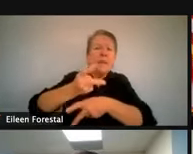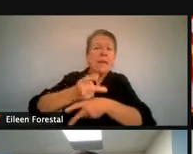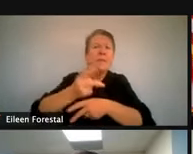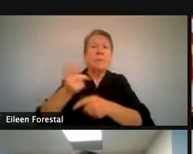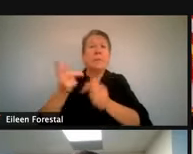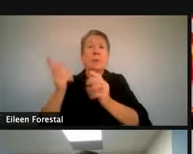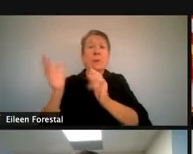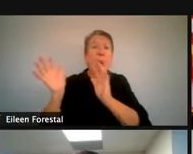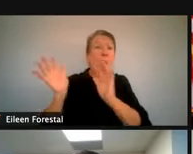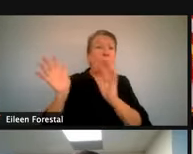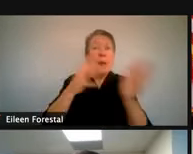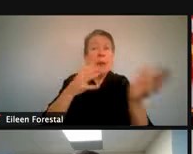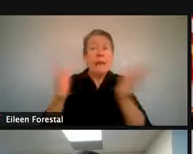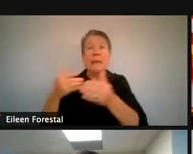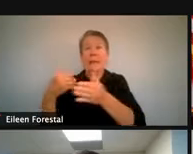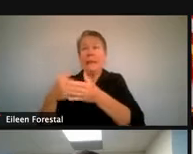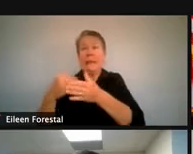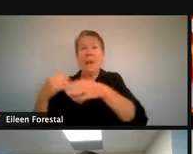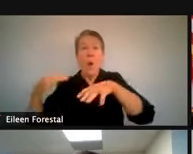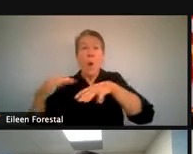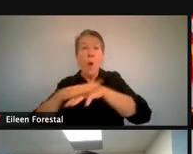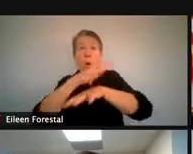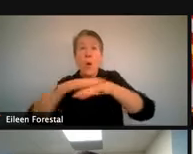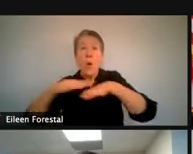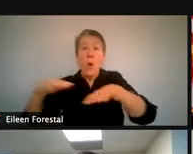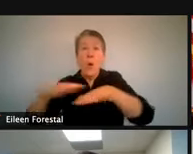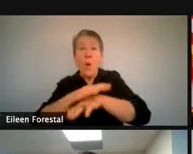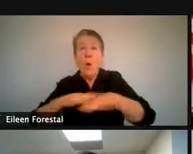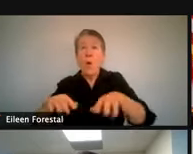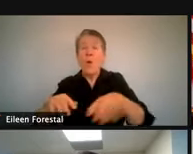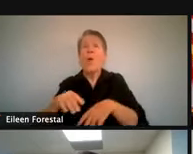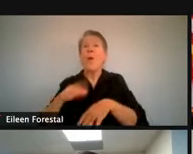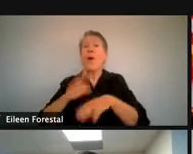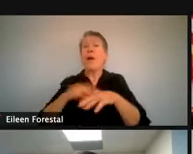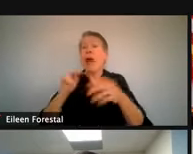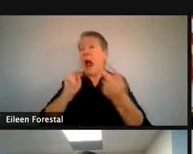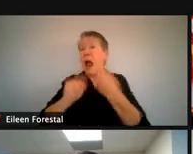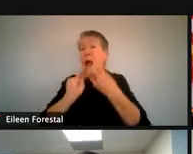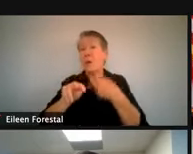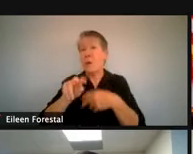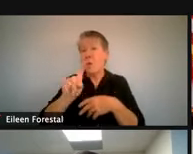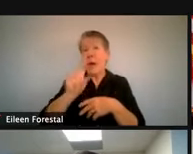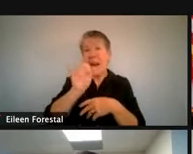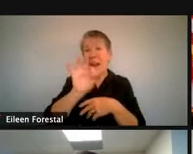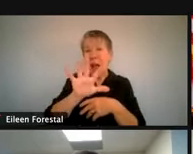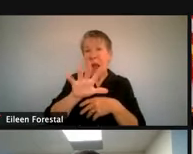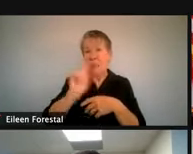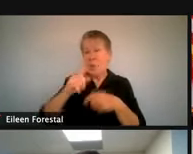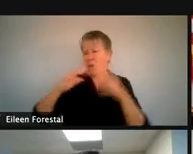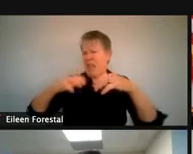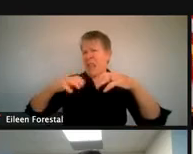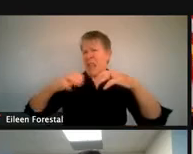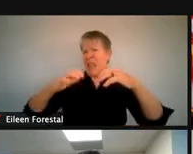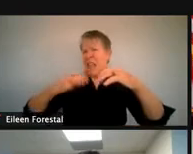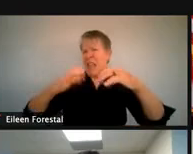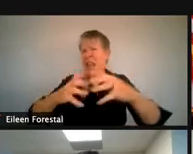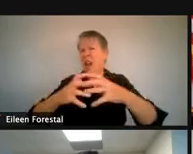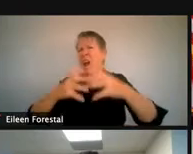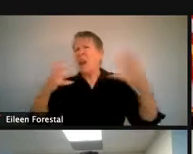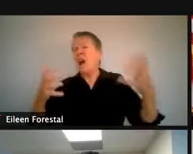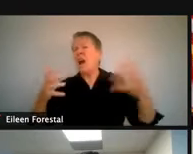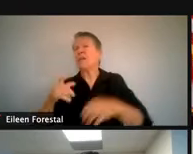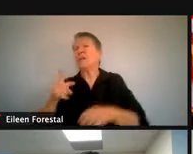and south of 195, we're going to see a lot of rain and certainly a lot of wind along the coast. But by Saturday, the high pressure system is going to